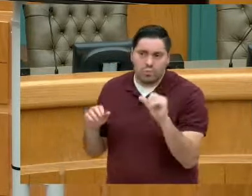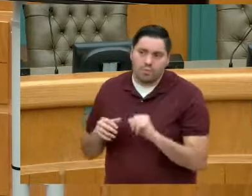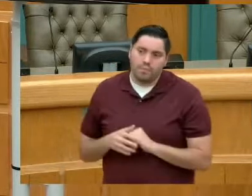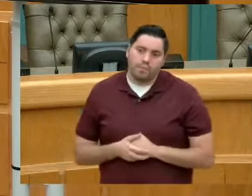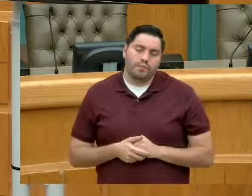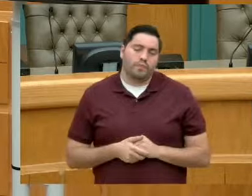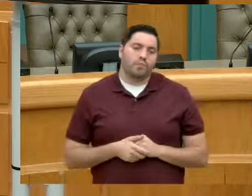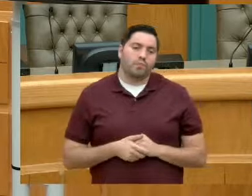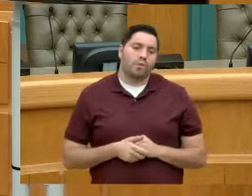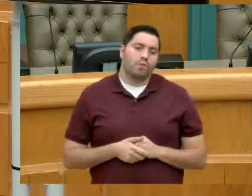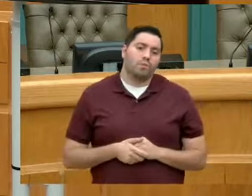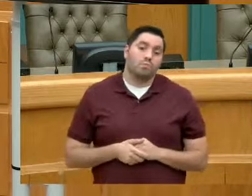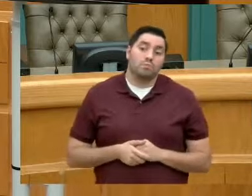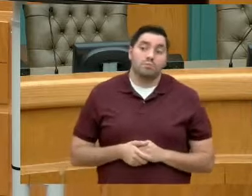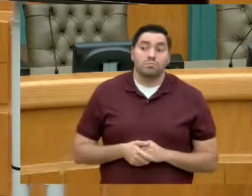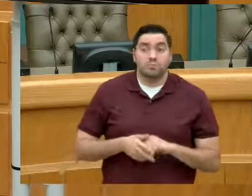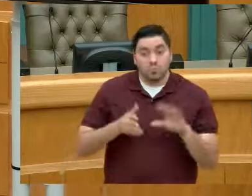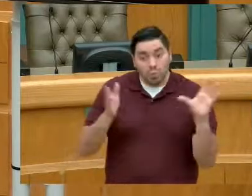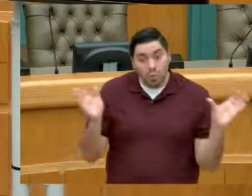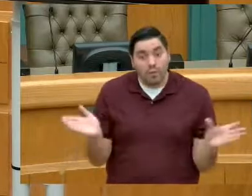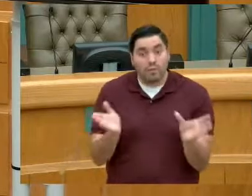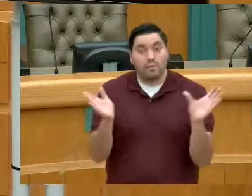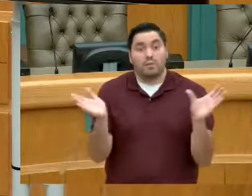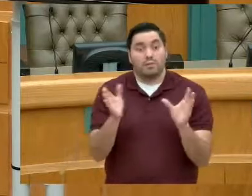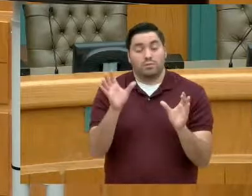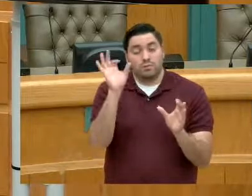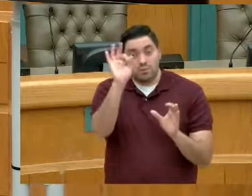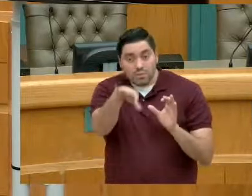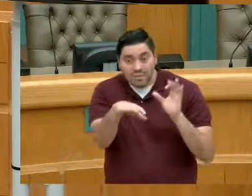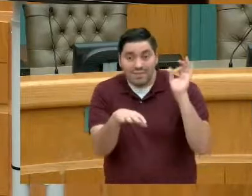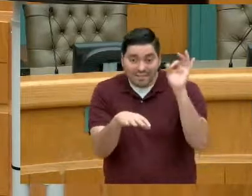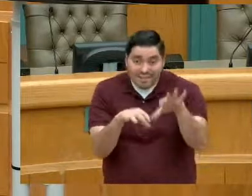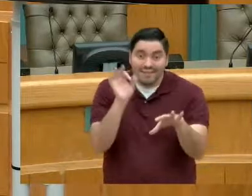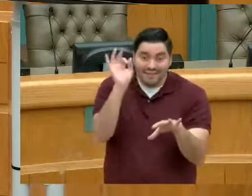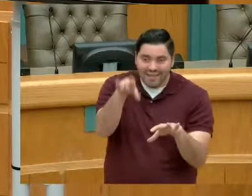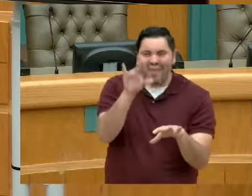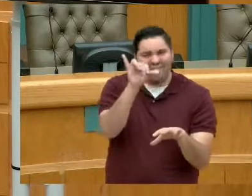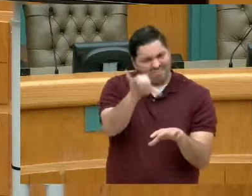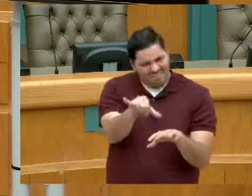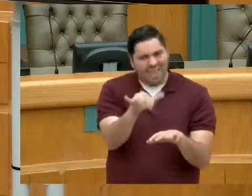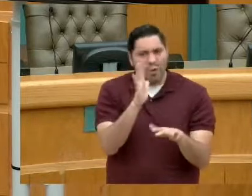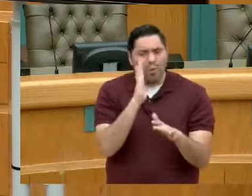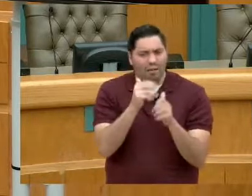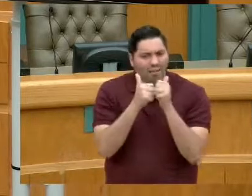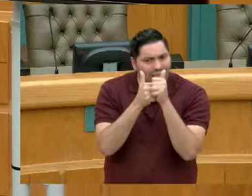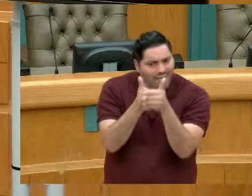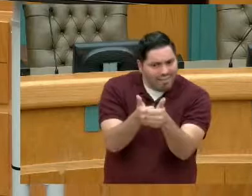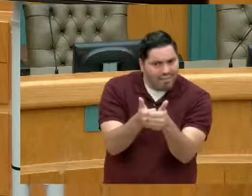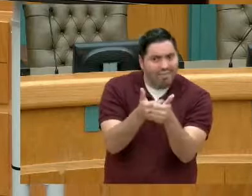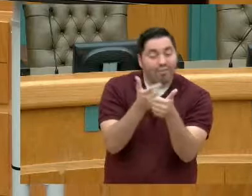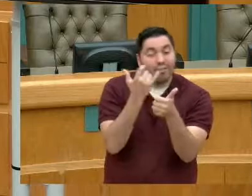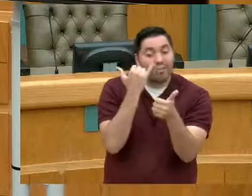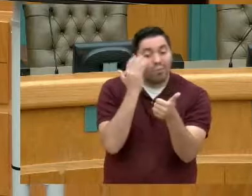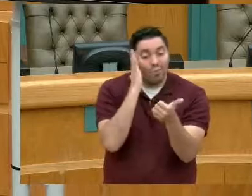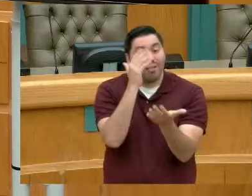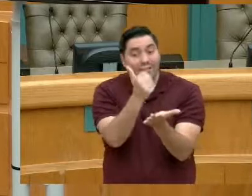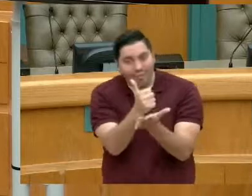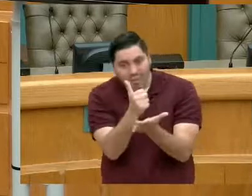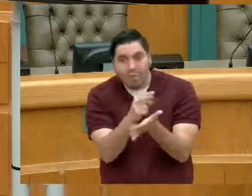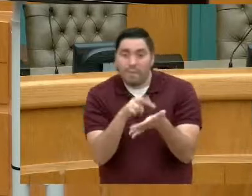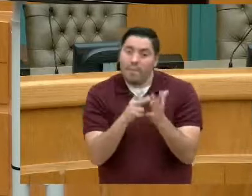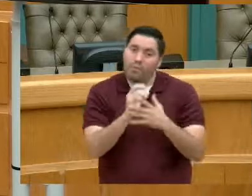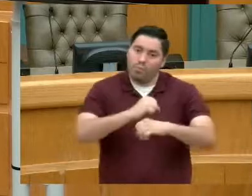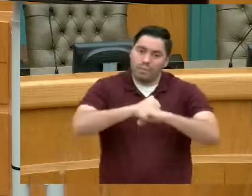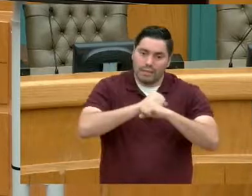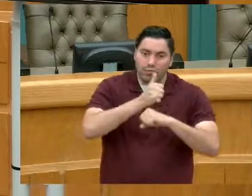So the recommendations or the solutions to all those negativities is the following, which is protect